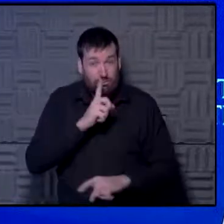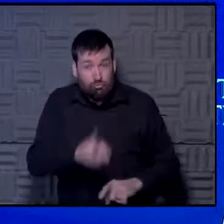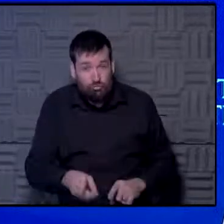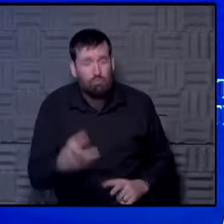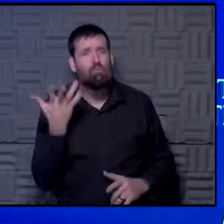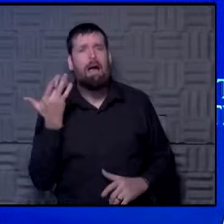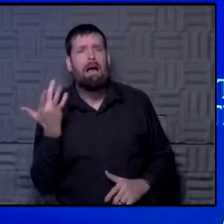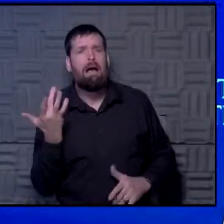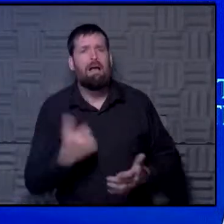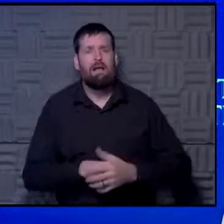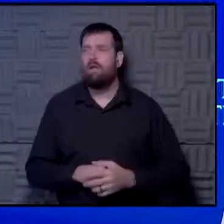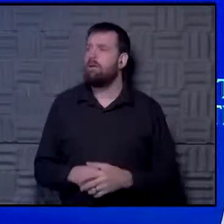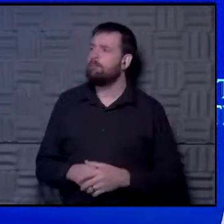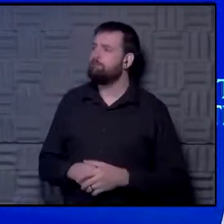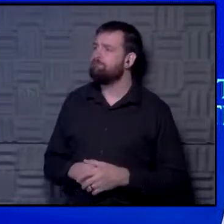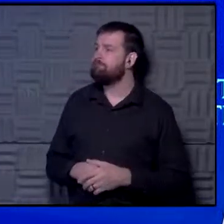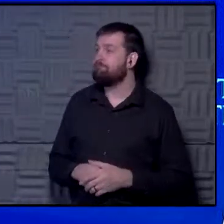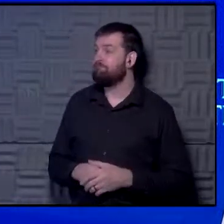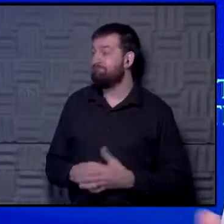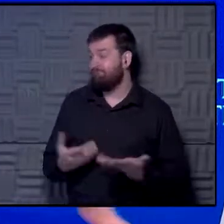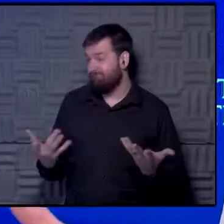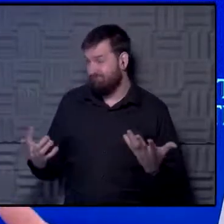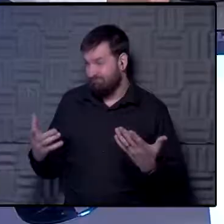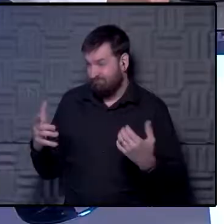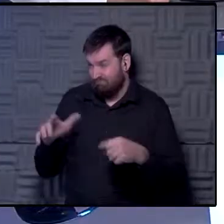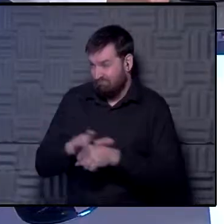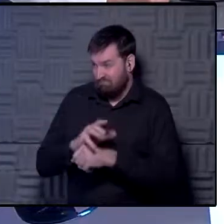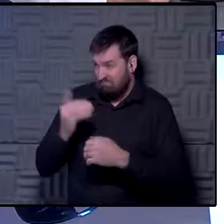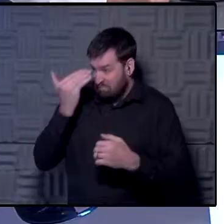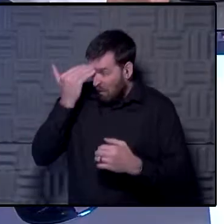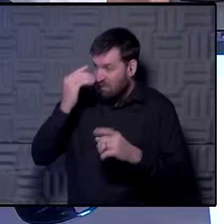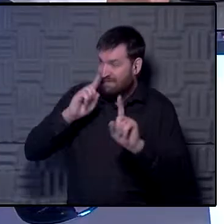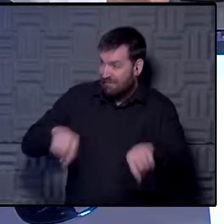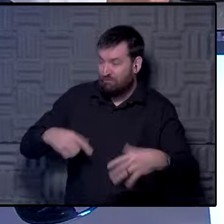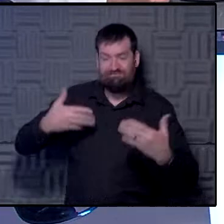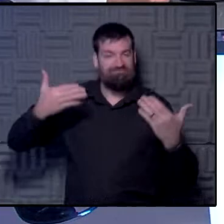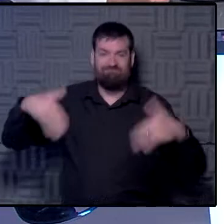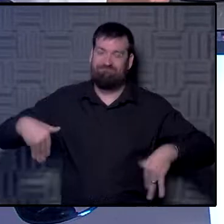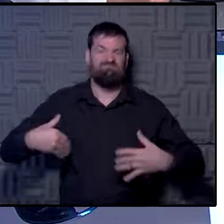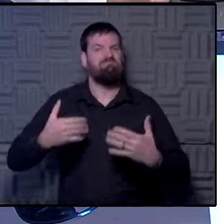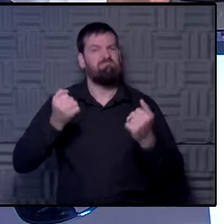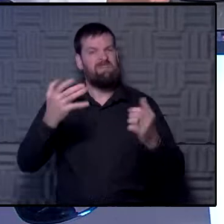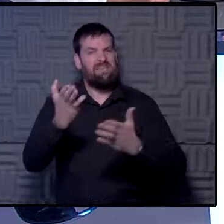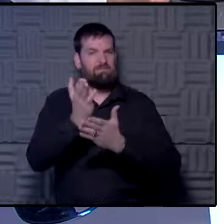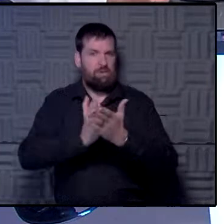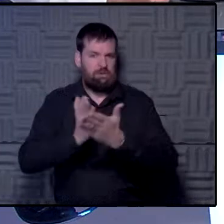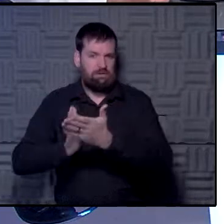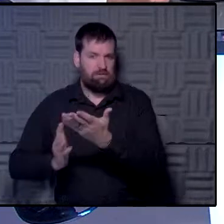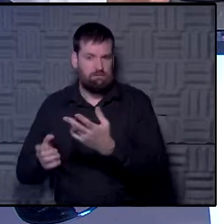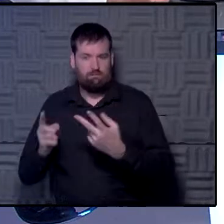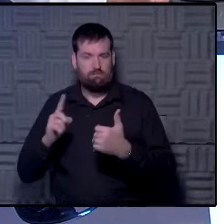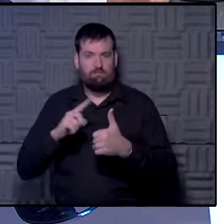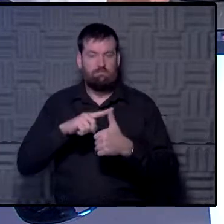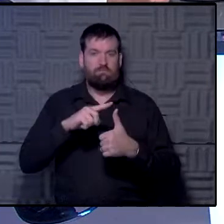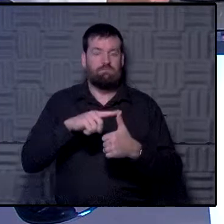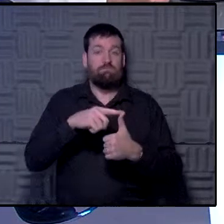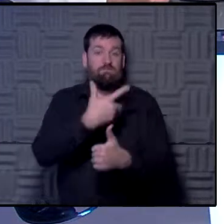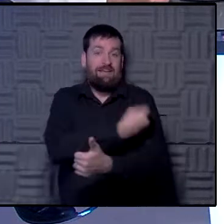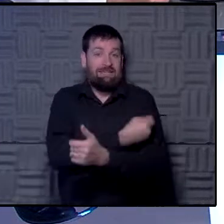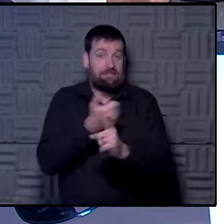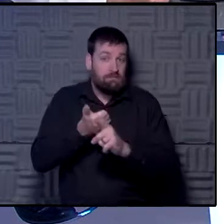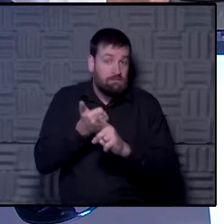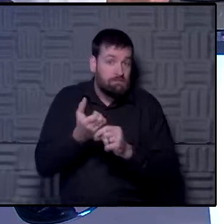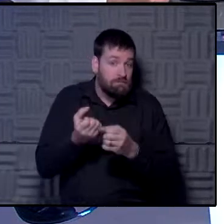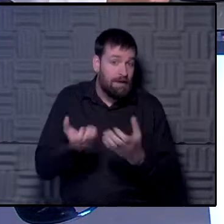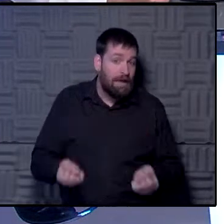How come? Yeah, I think we don't know the answer fully to that yet, Hawkeye, because there are a lot of layers to that. It depends on how safe and how effective that